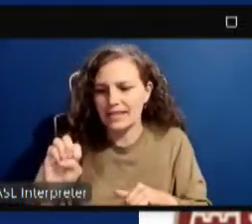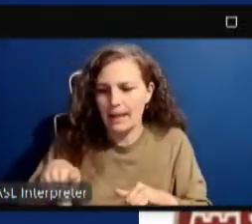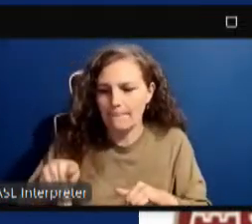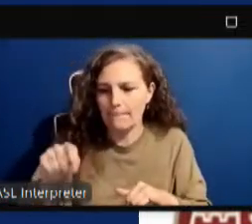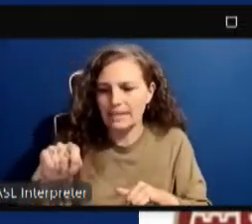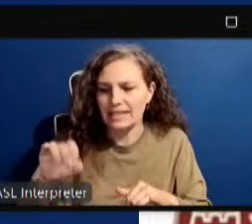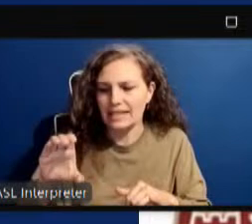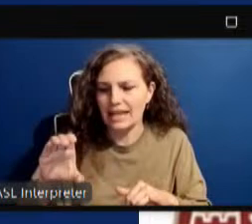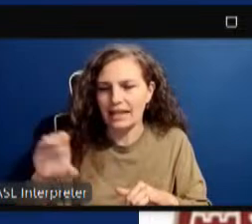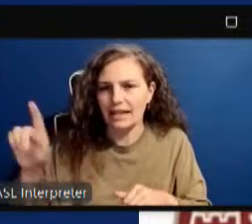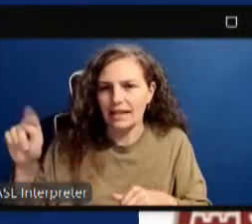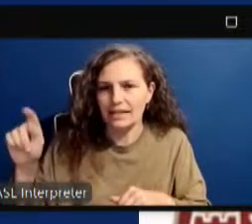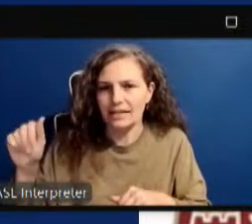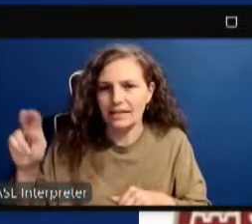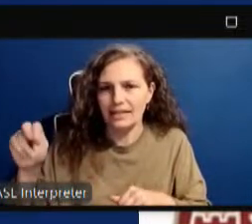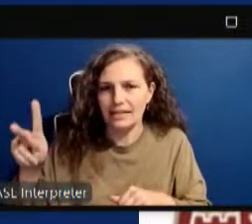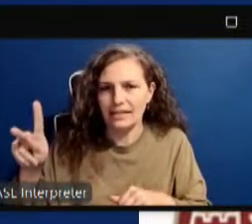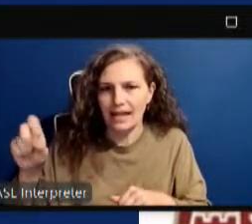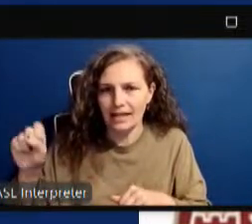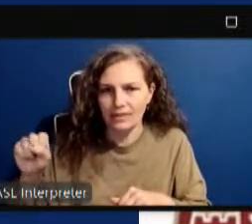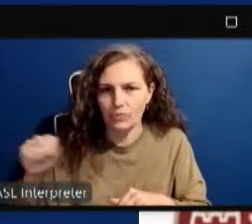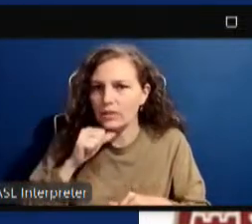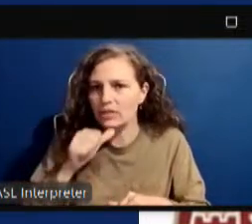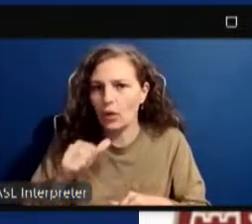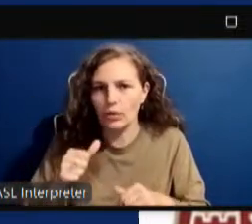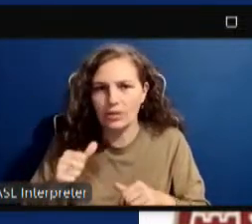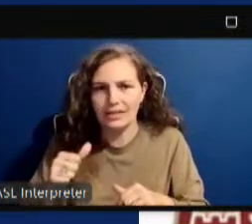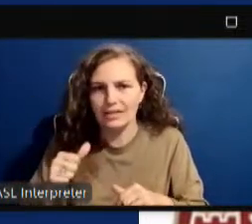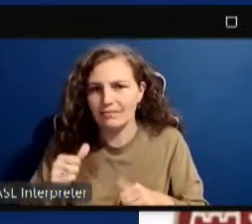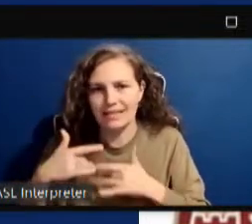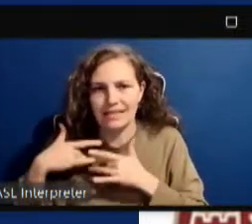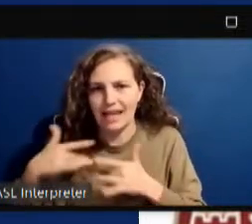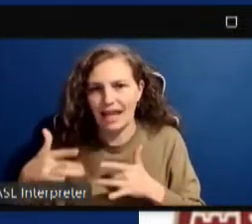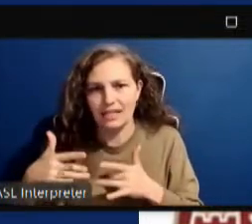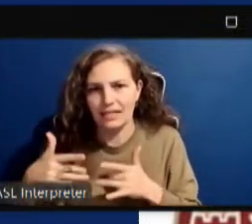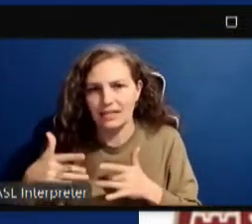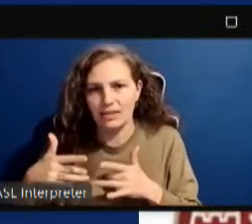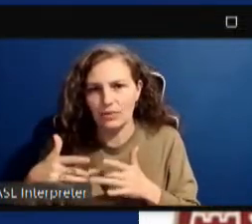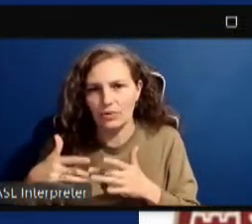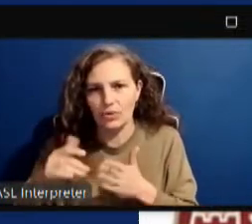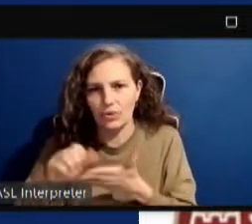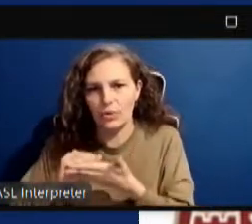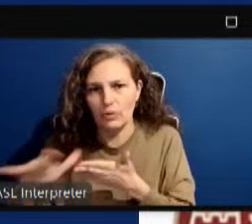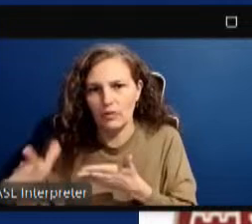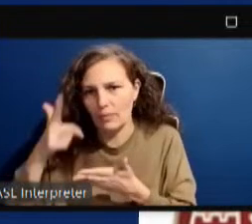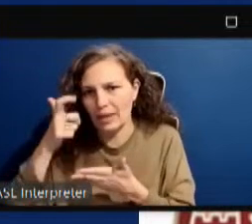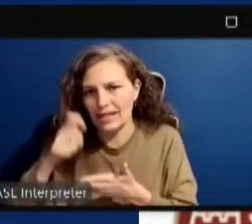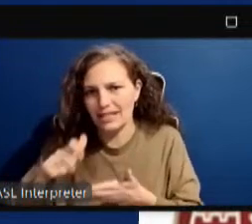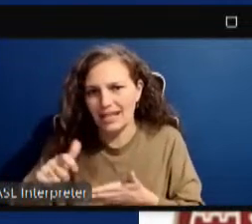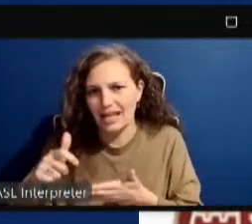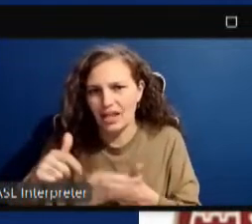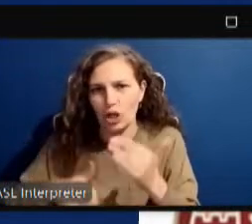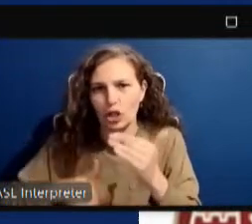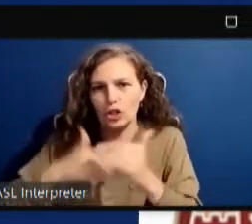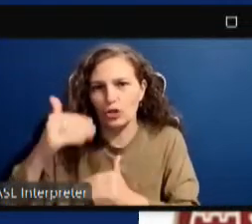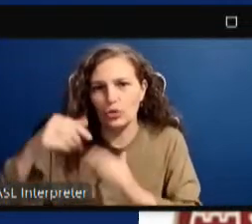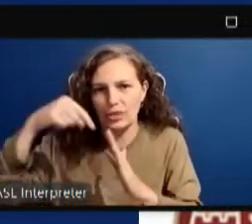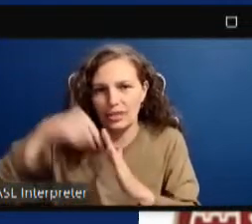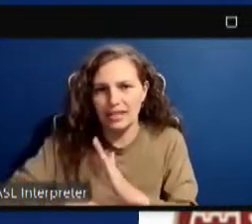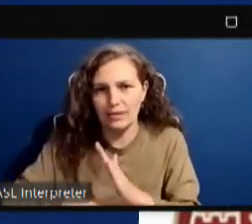removed septic tanks because usually they're too deep. We only go about 6 inches deep when it comes to the